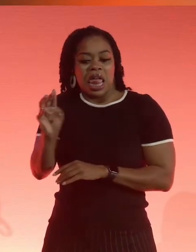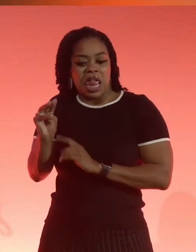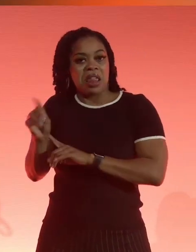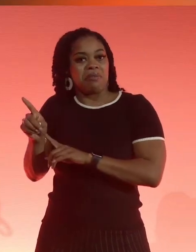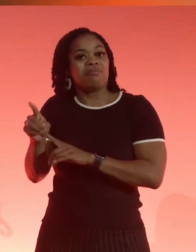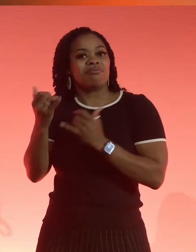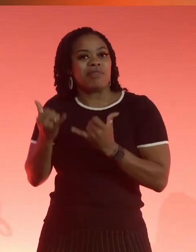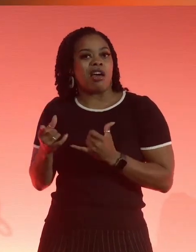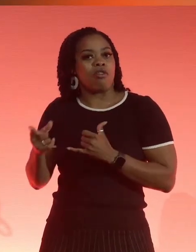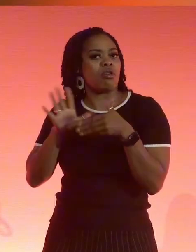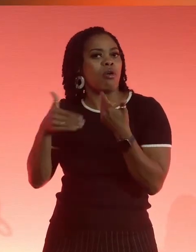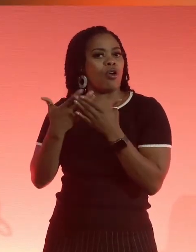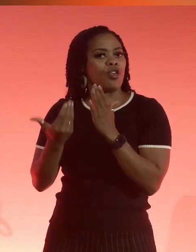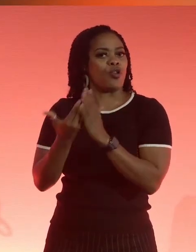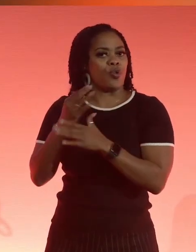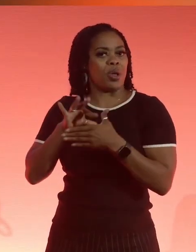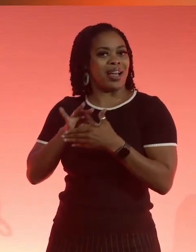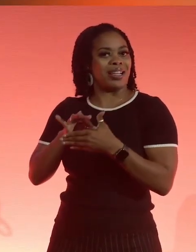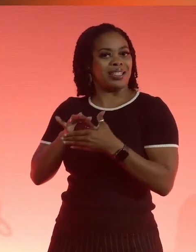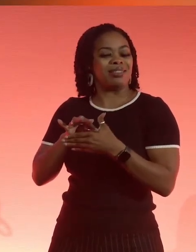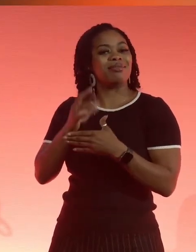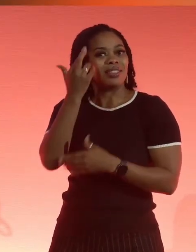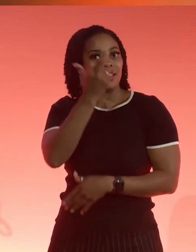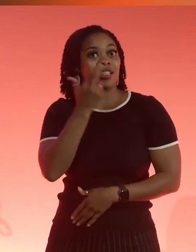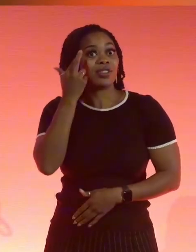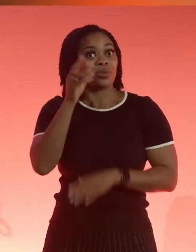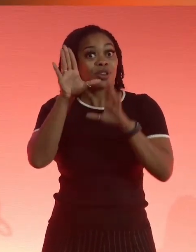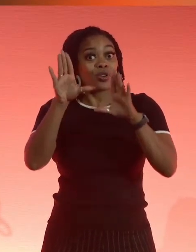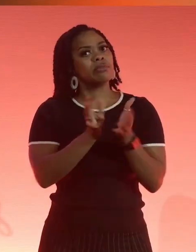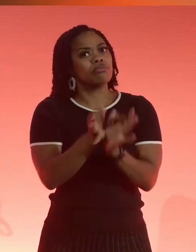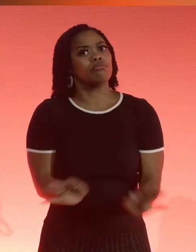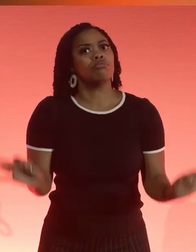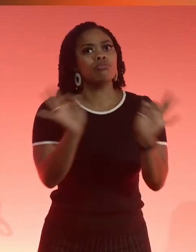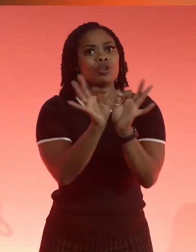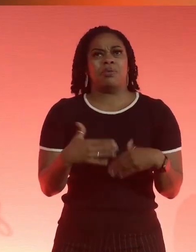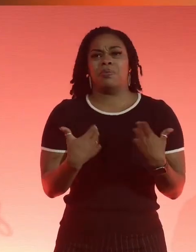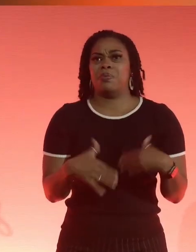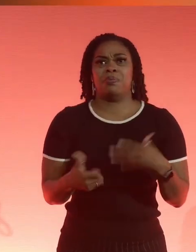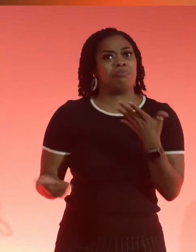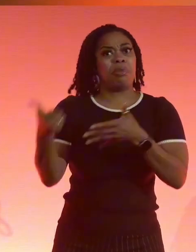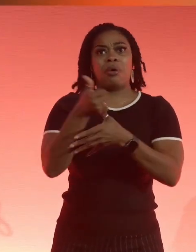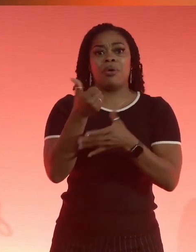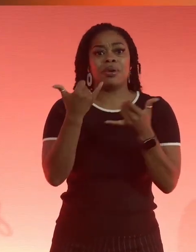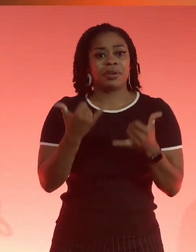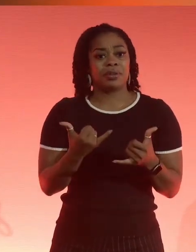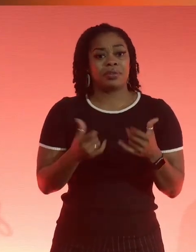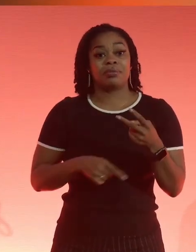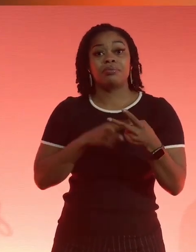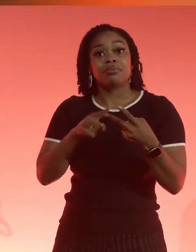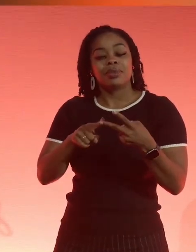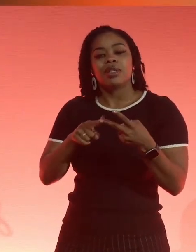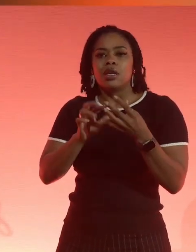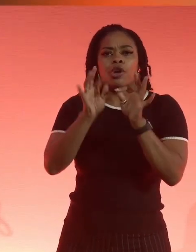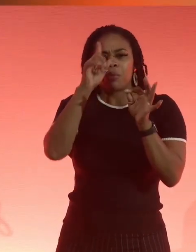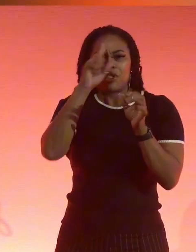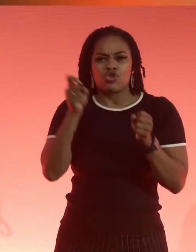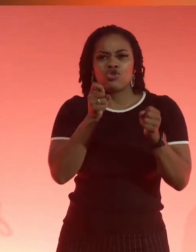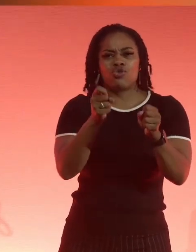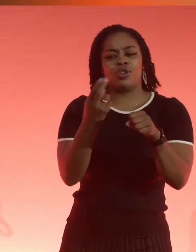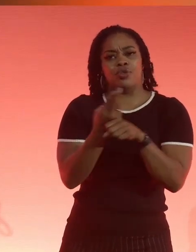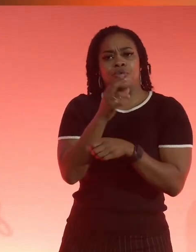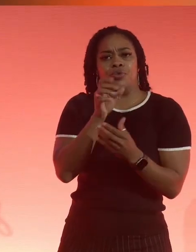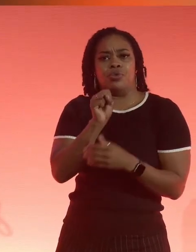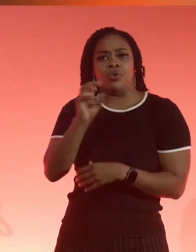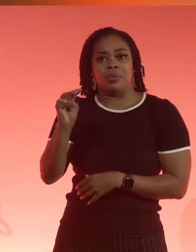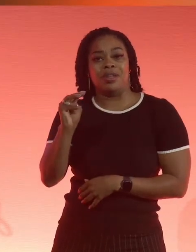your refreshed content. That is why great content matters, maybe more than ever. And then you gotta be strategic on social. You have to